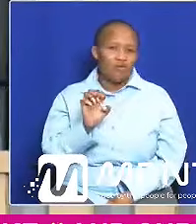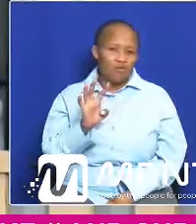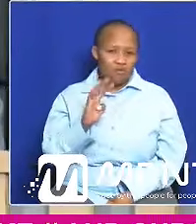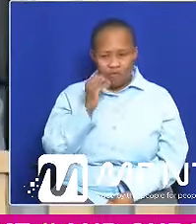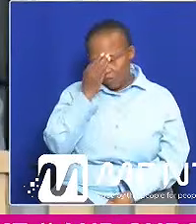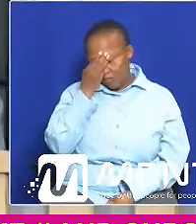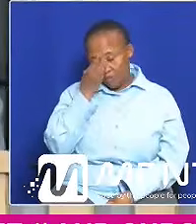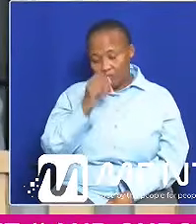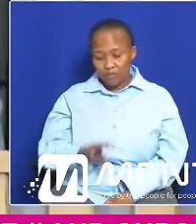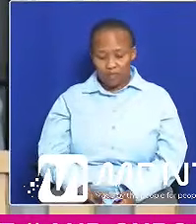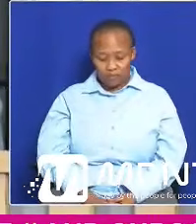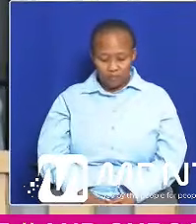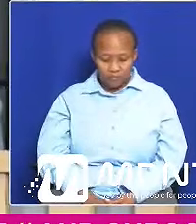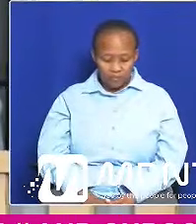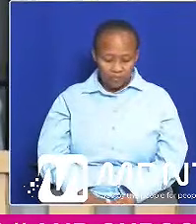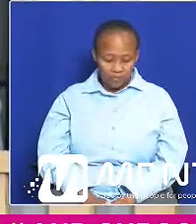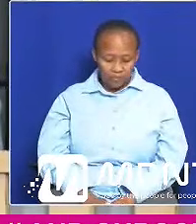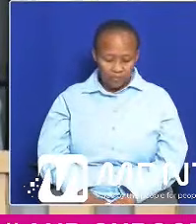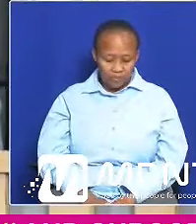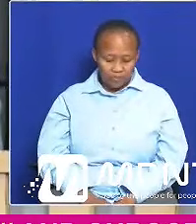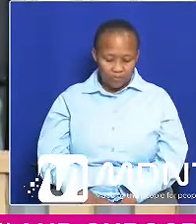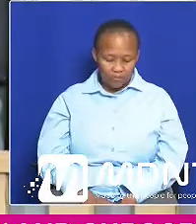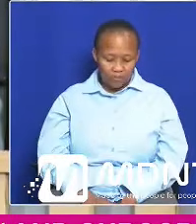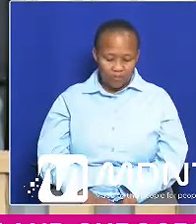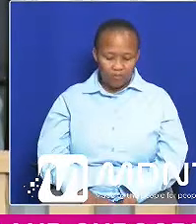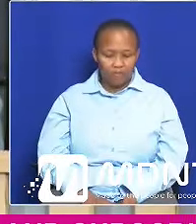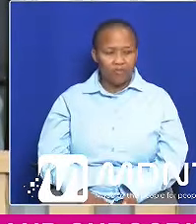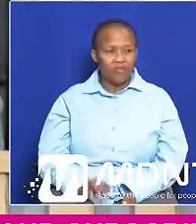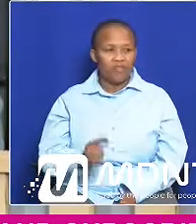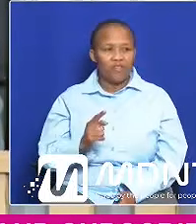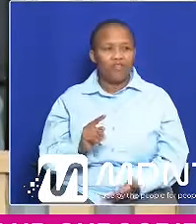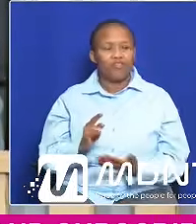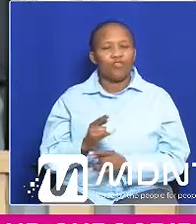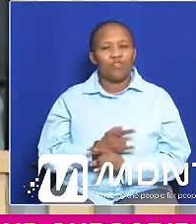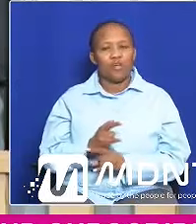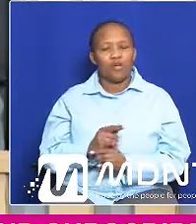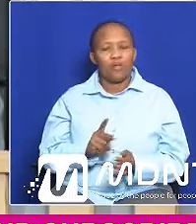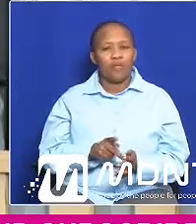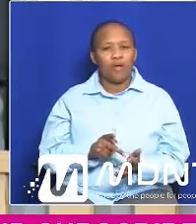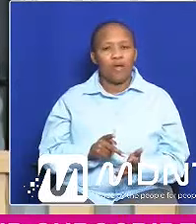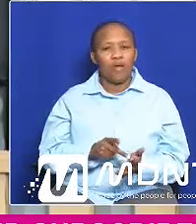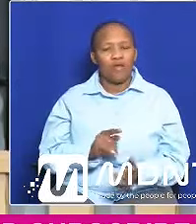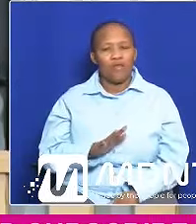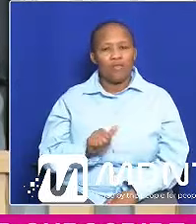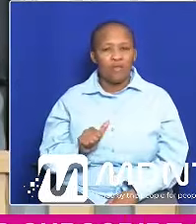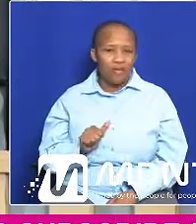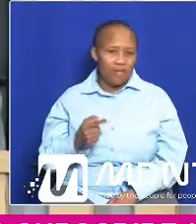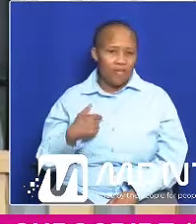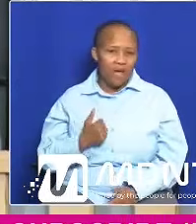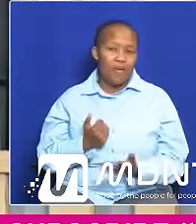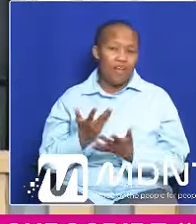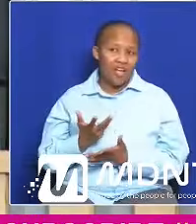If regard is head to the first chat that page 56, that's what I'm engaging you on. You confirm